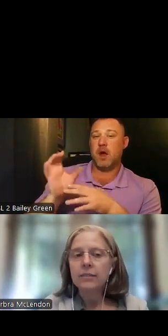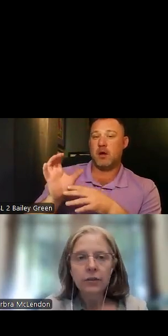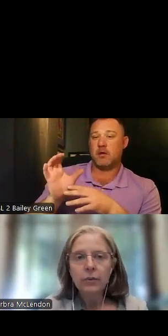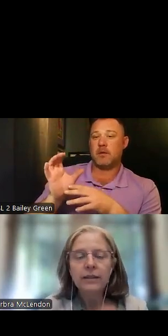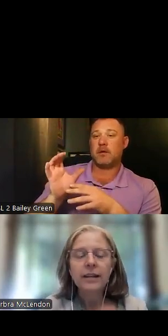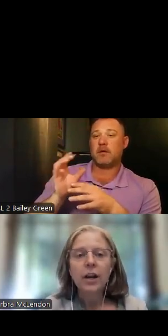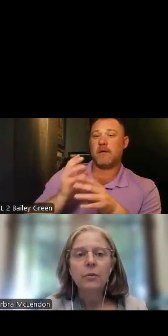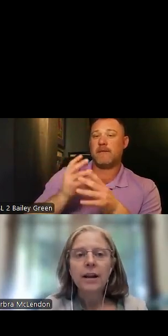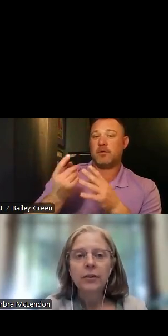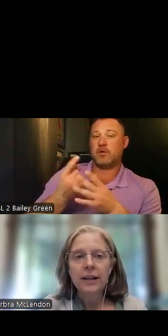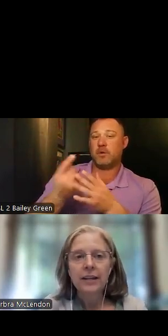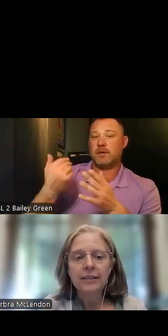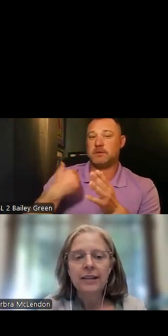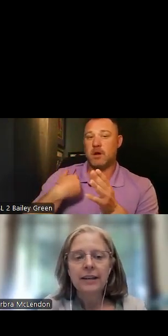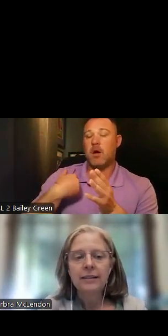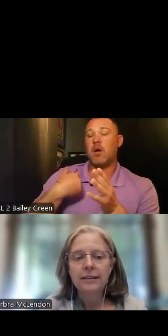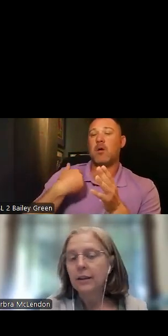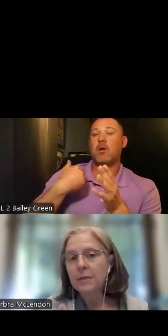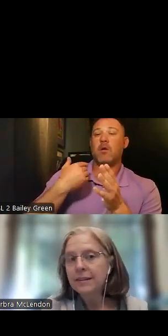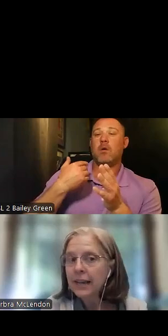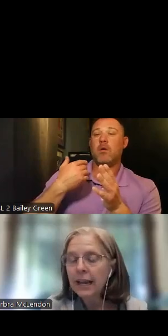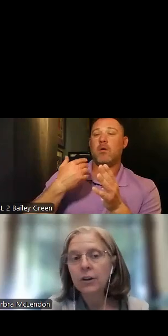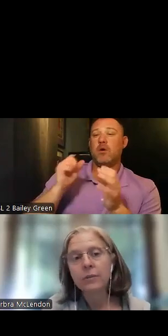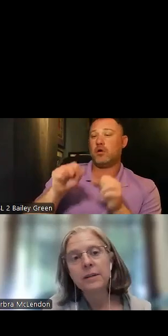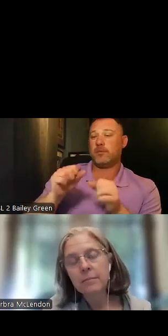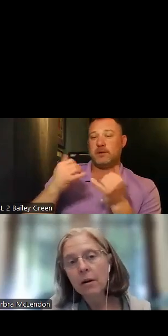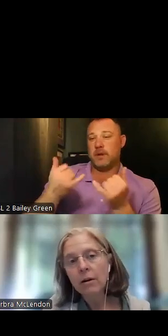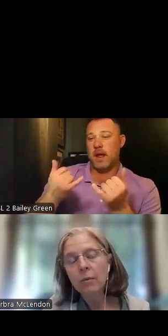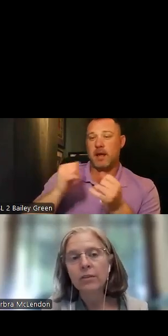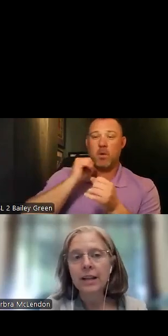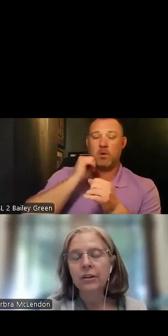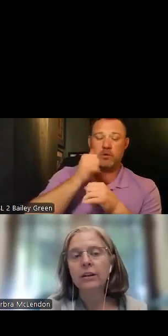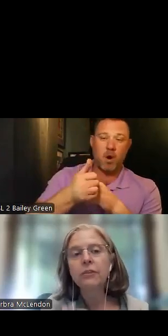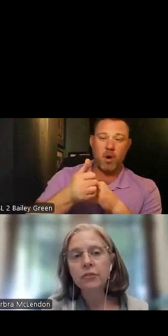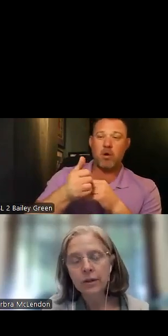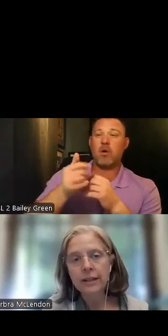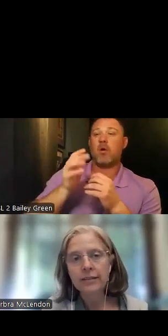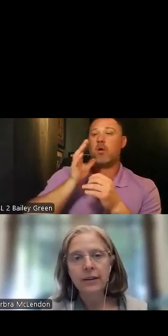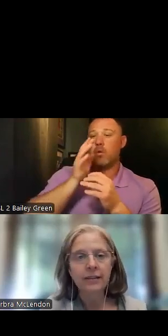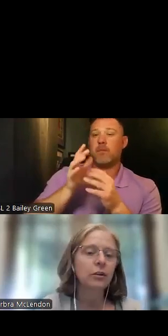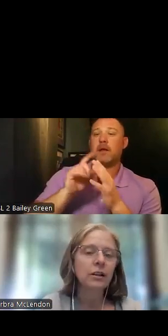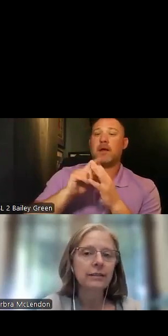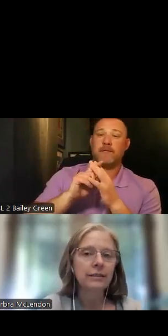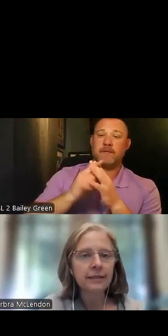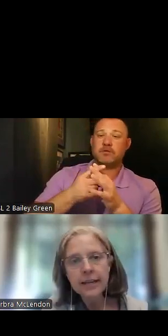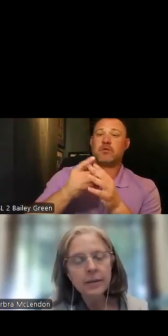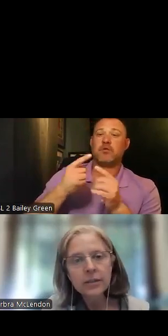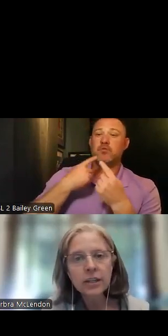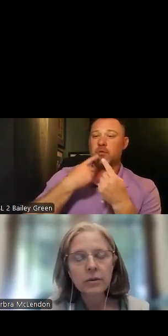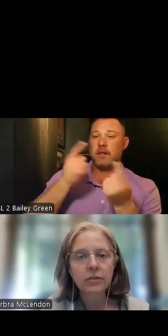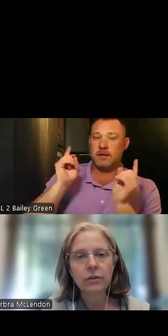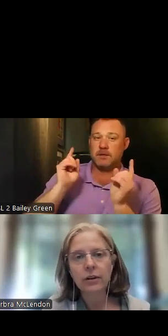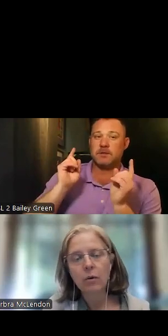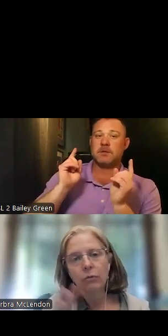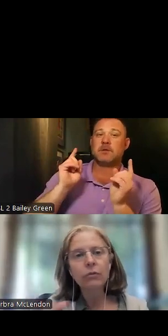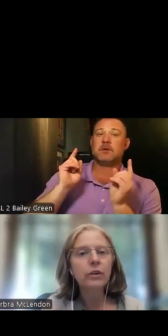at least a few weeks ago. My understanding is that it could be today, it could be tomorrow, where there's actually an official release of, I guess they're calling it the skinny budget,